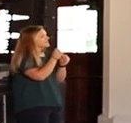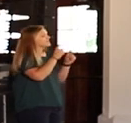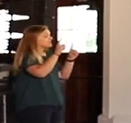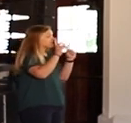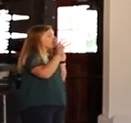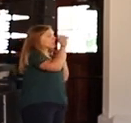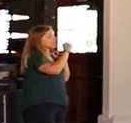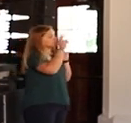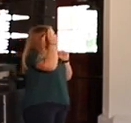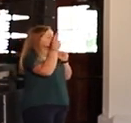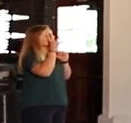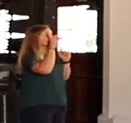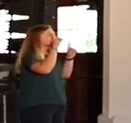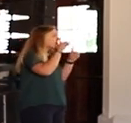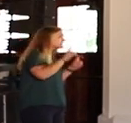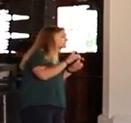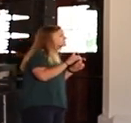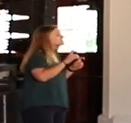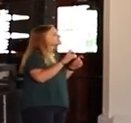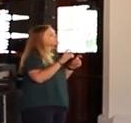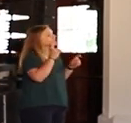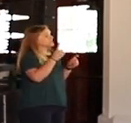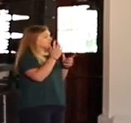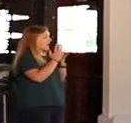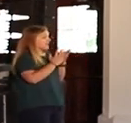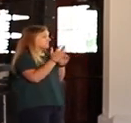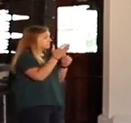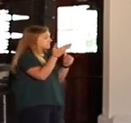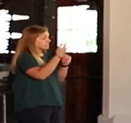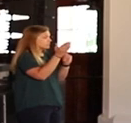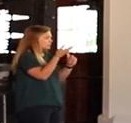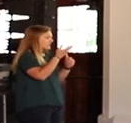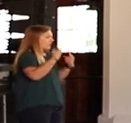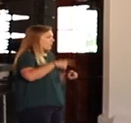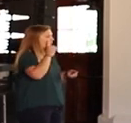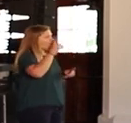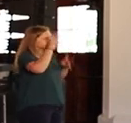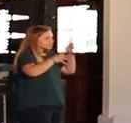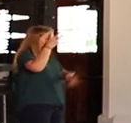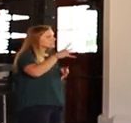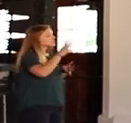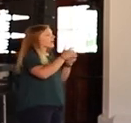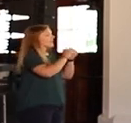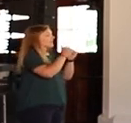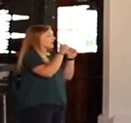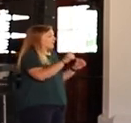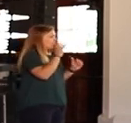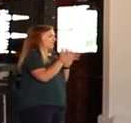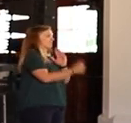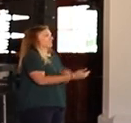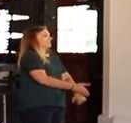hypothesis through experimentation. Draft a persuasive argument. Sharpen your athletic abilities. Take part